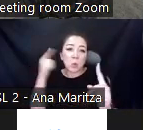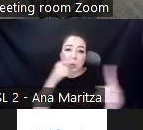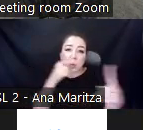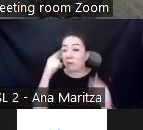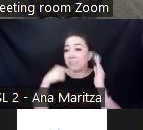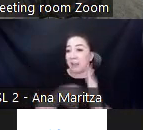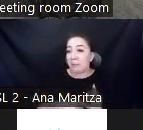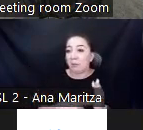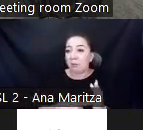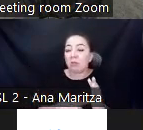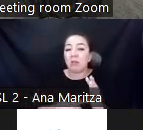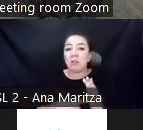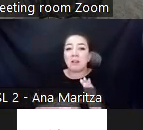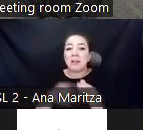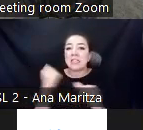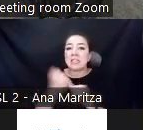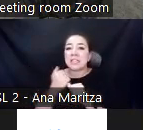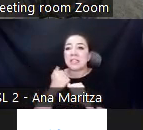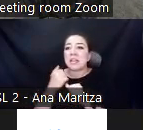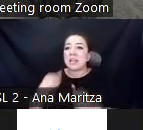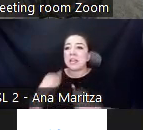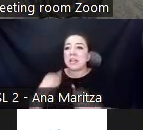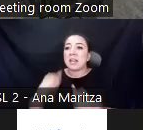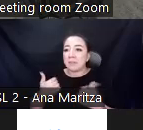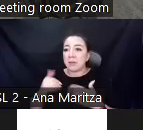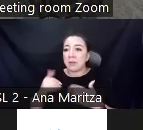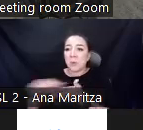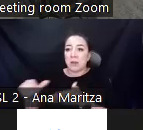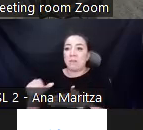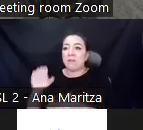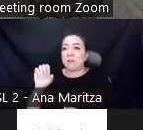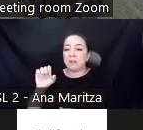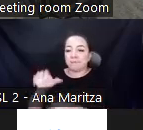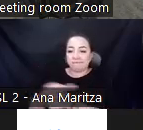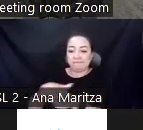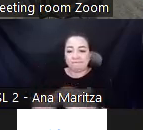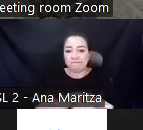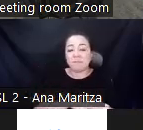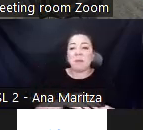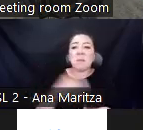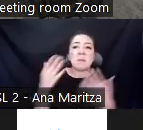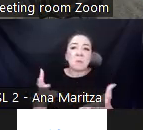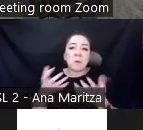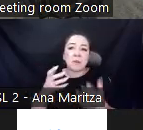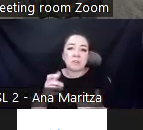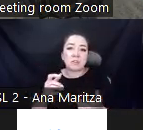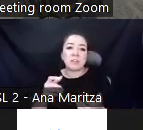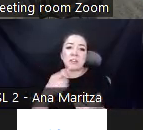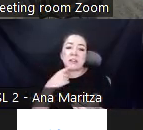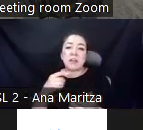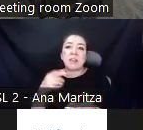example, assisted living waiver slots. Like maybe we want to say we'd like the state to consider